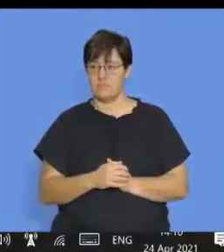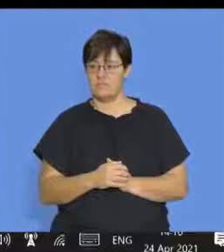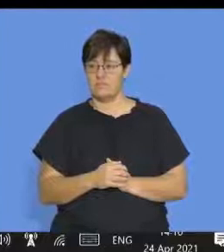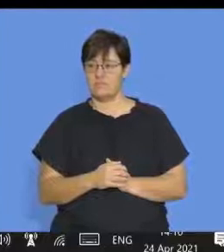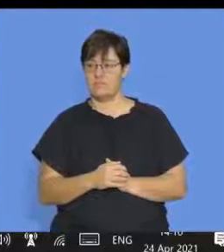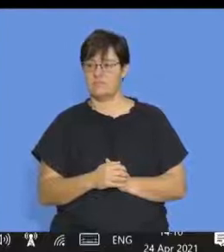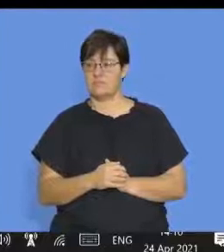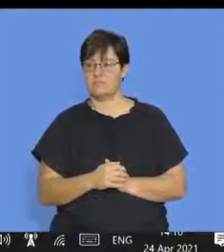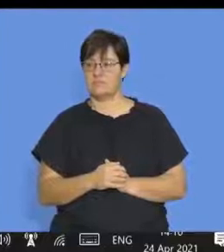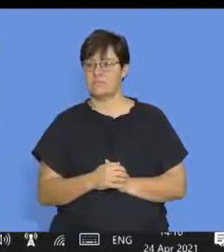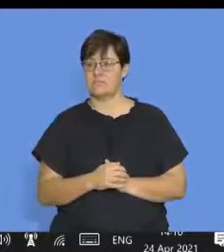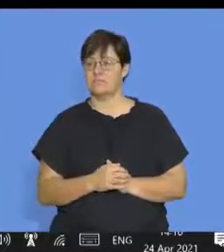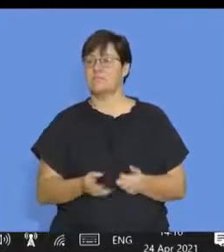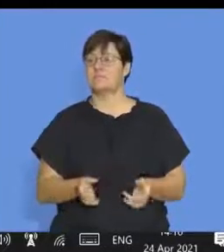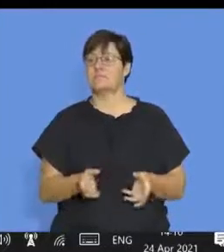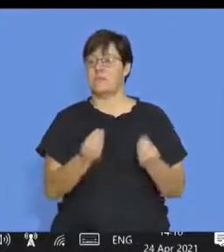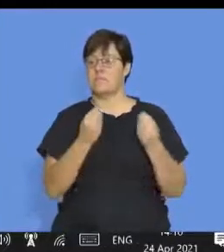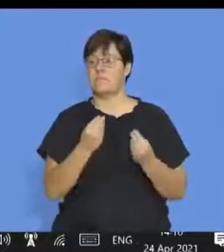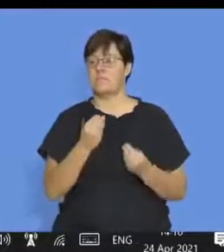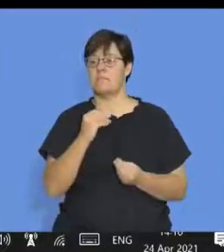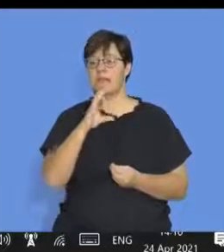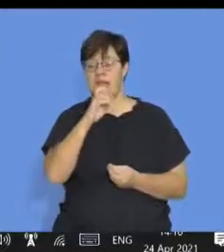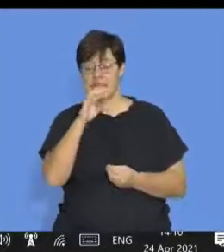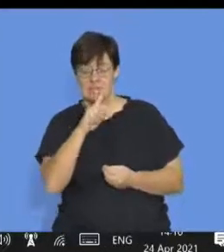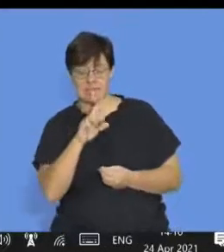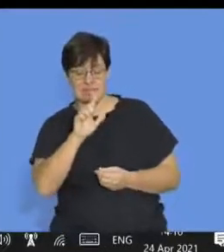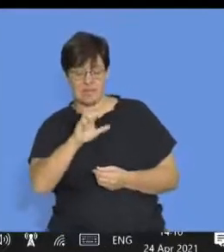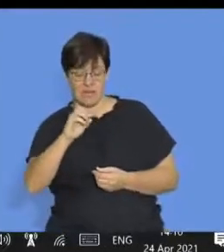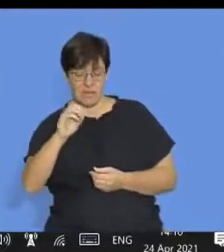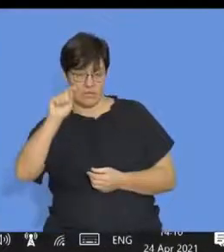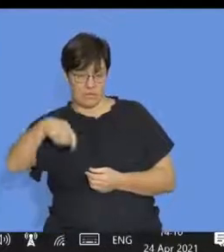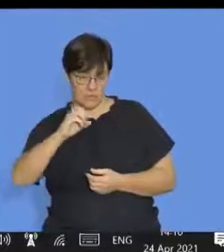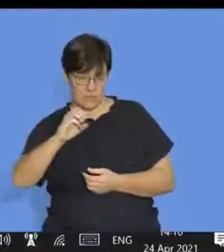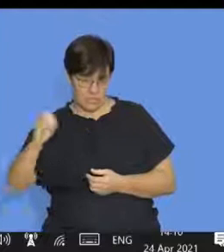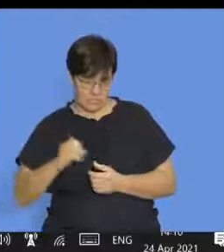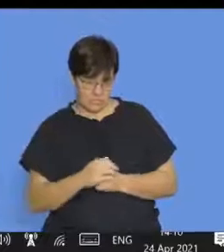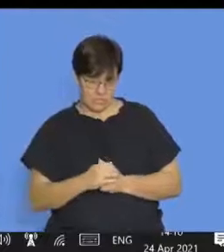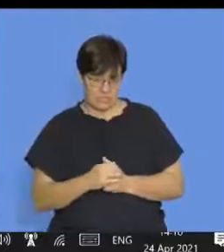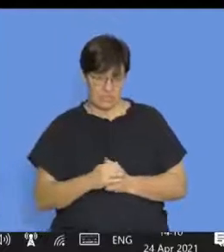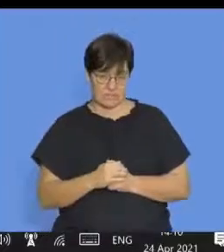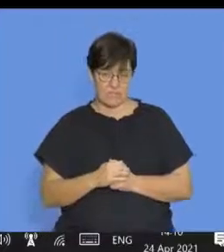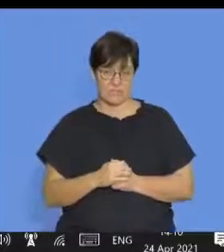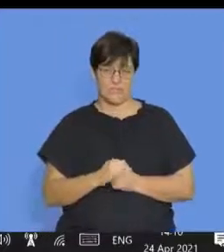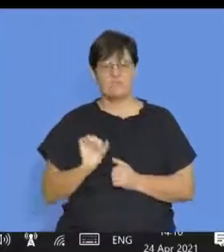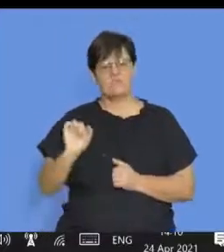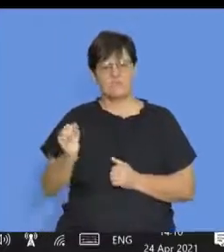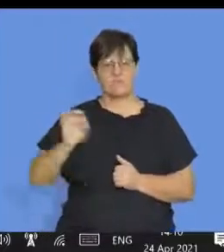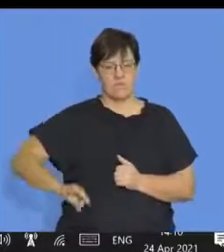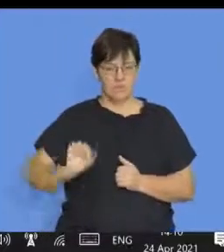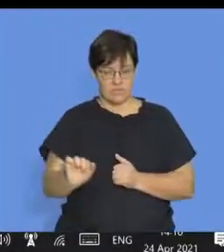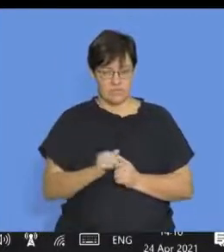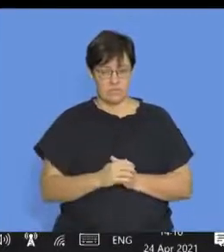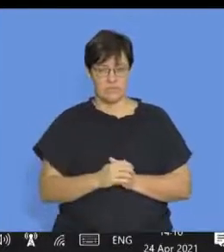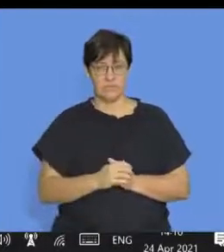done away with the zeros, but it's fine. We've given Candace 700,000 in the form of